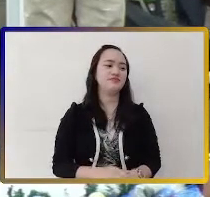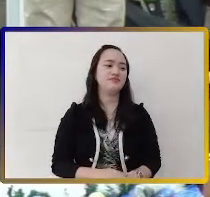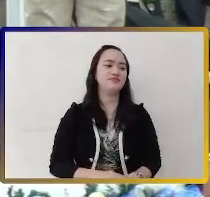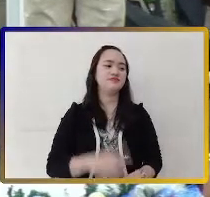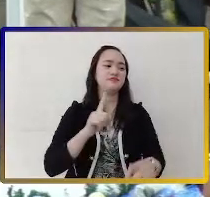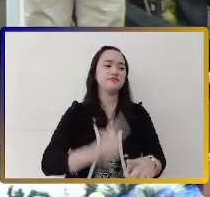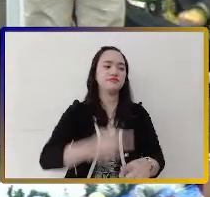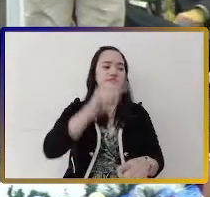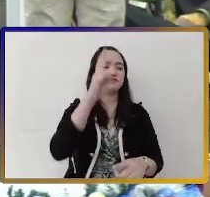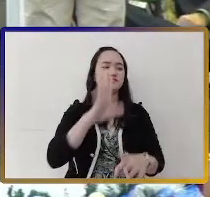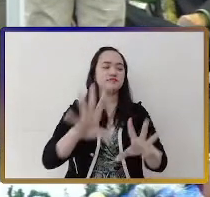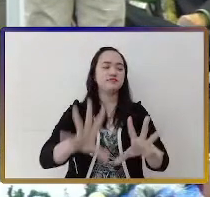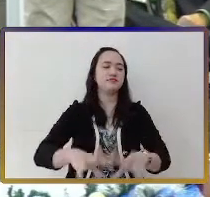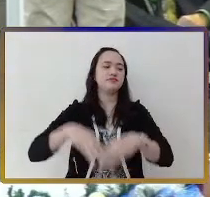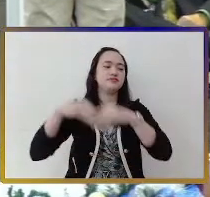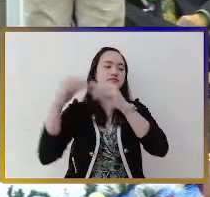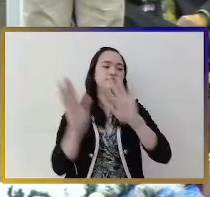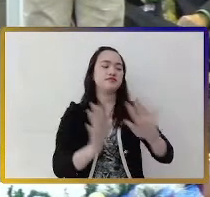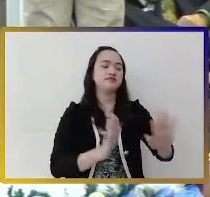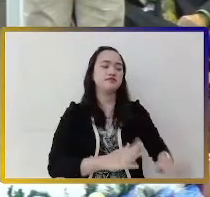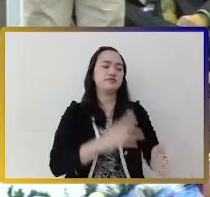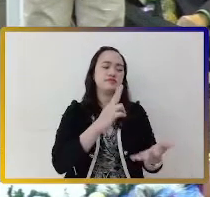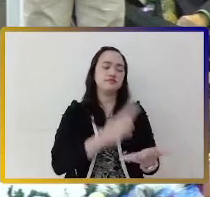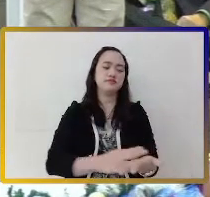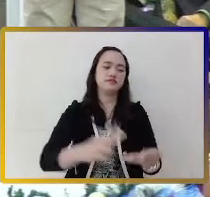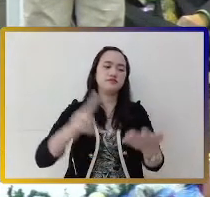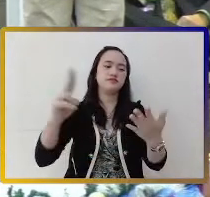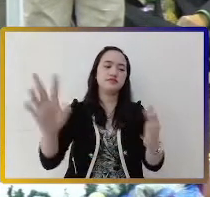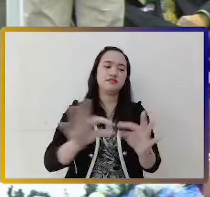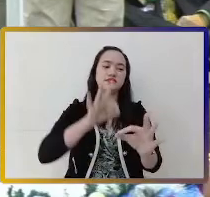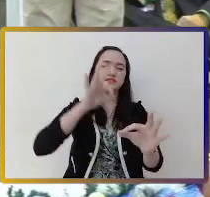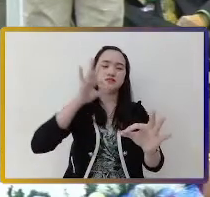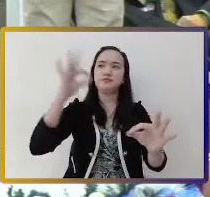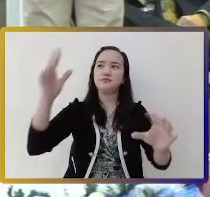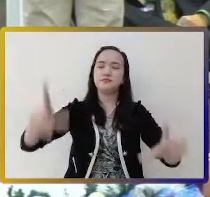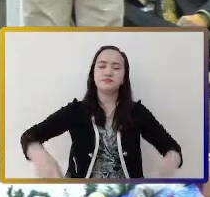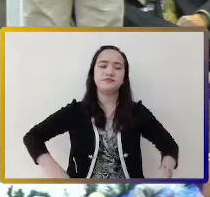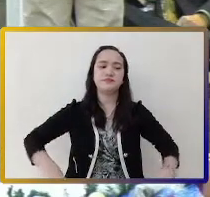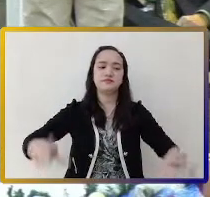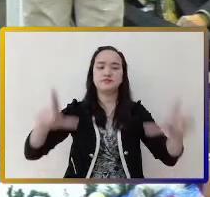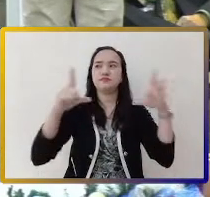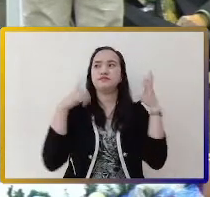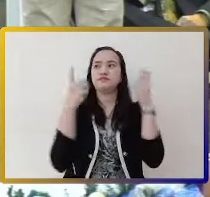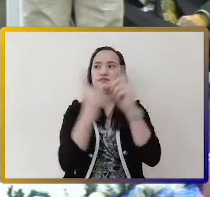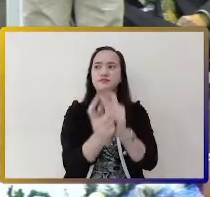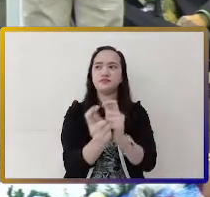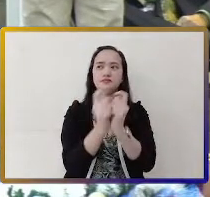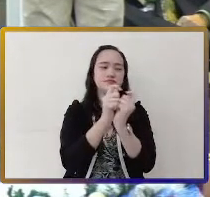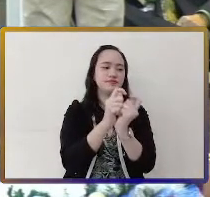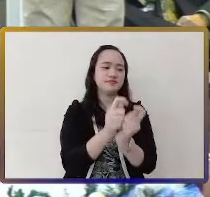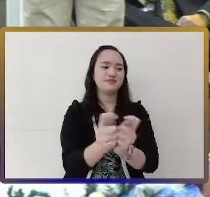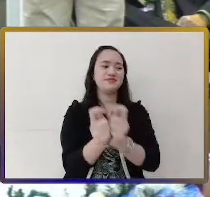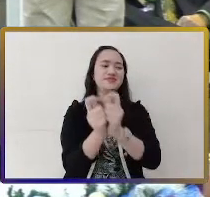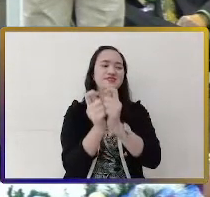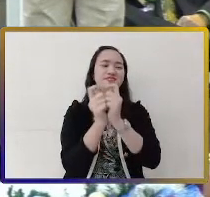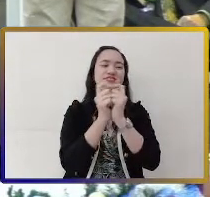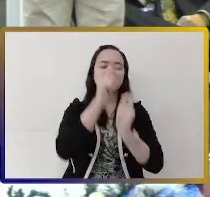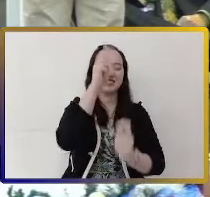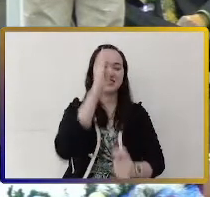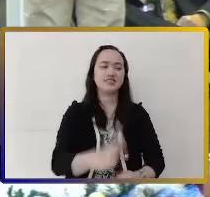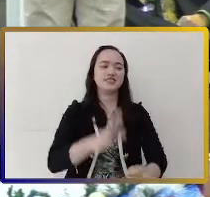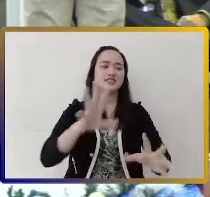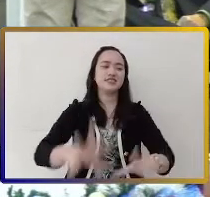him, but he left me his Holy Spirit to live within.